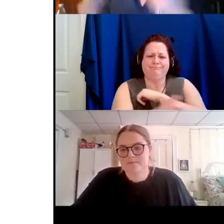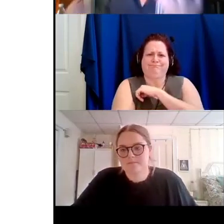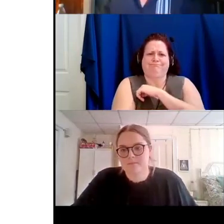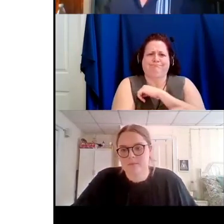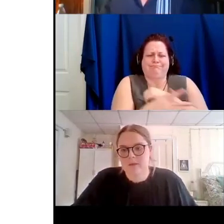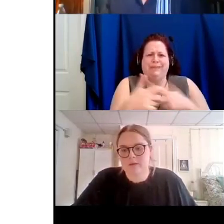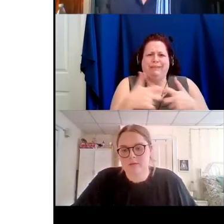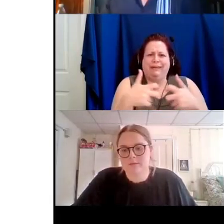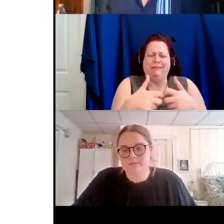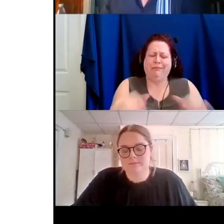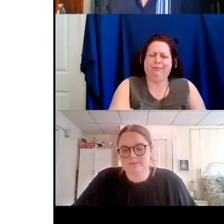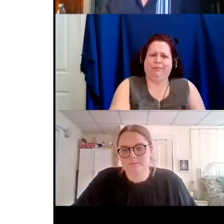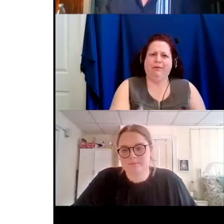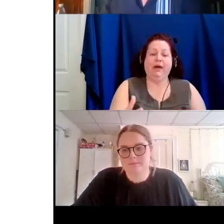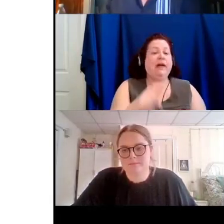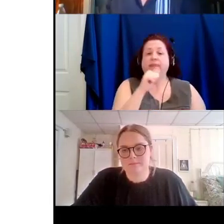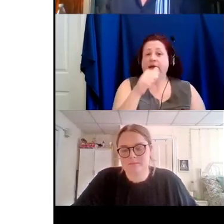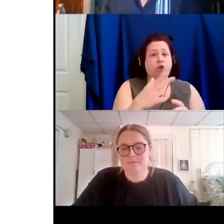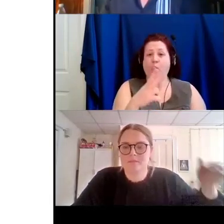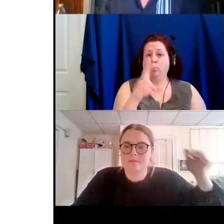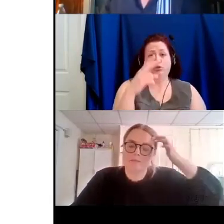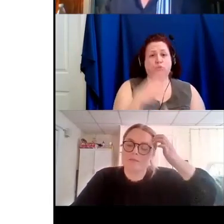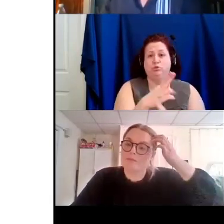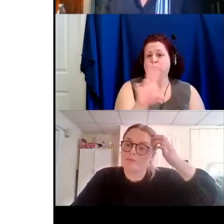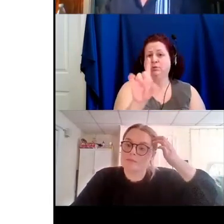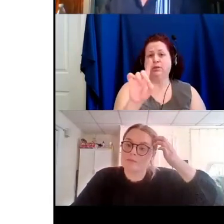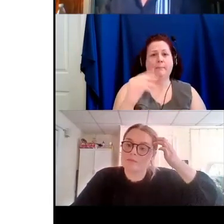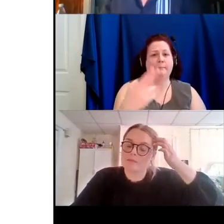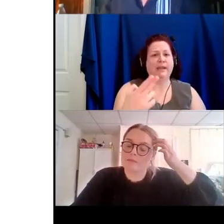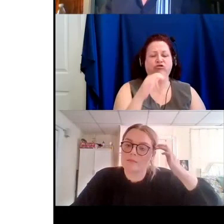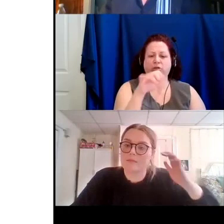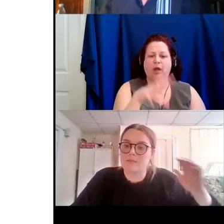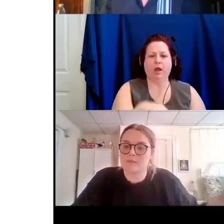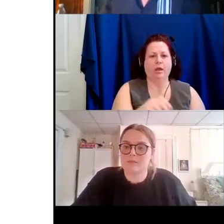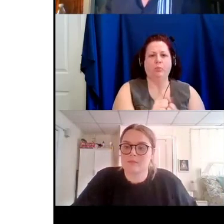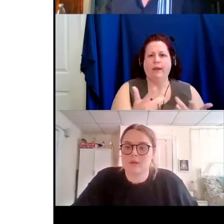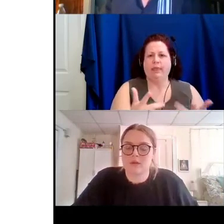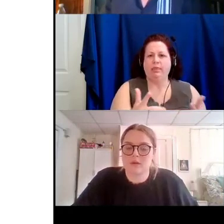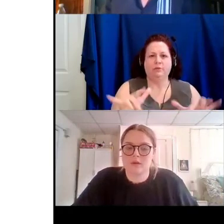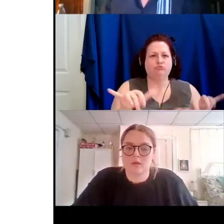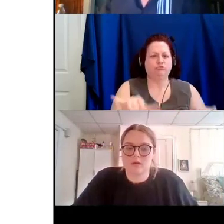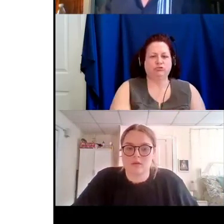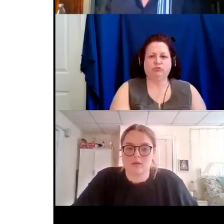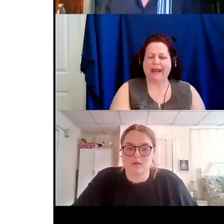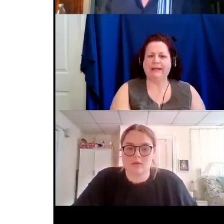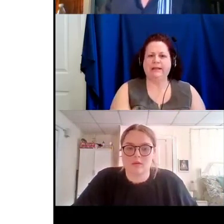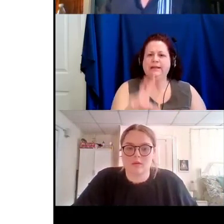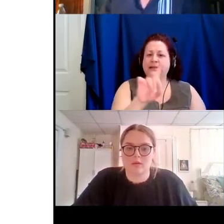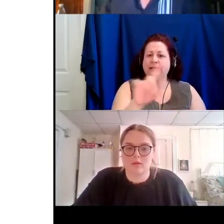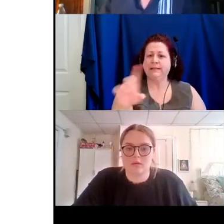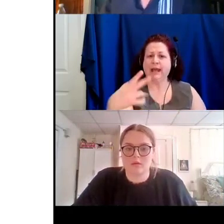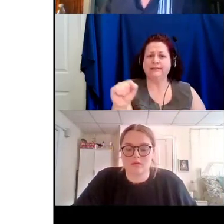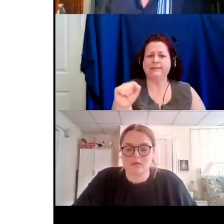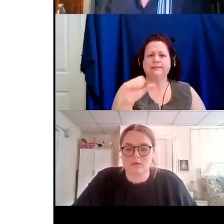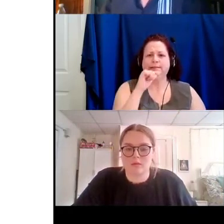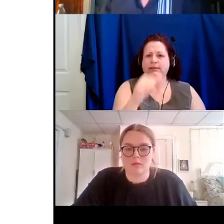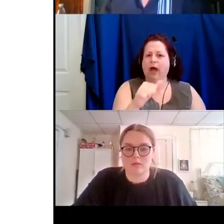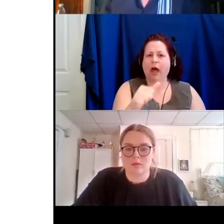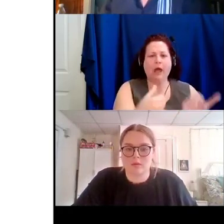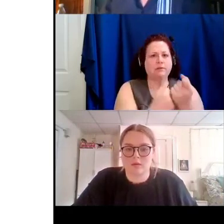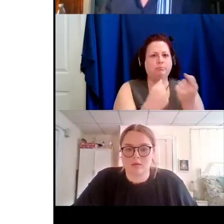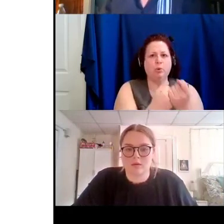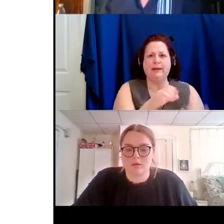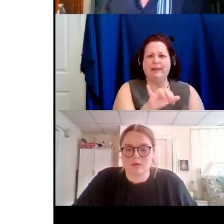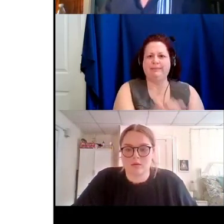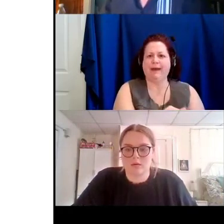outside. They don't do this at DMH facilities. It is not part of the restraints. DDS, as I understand it, they're not in favor of this.